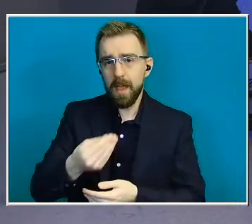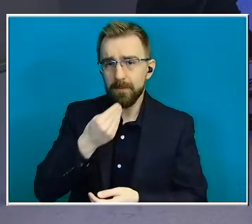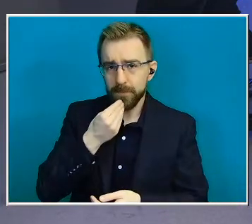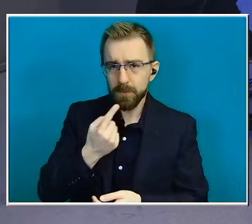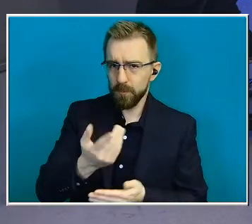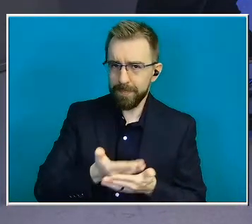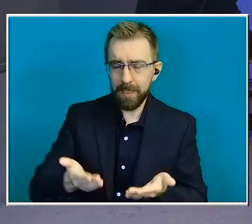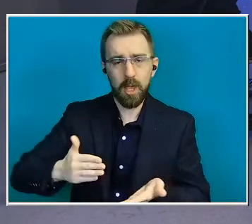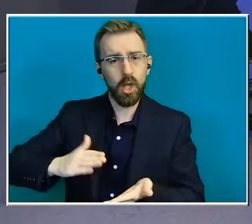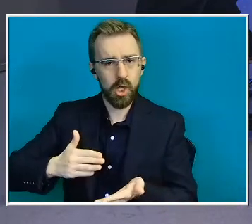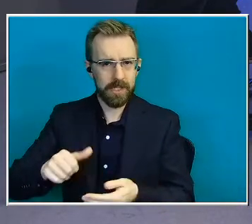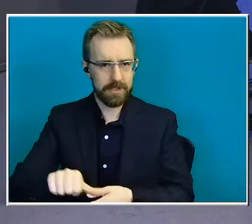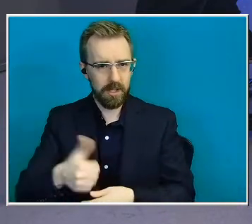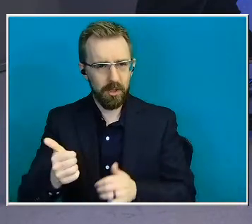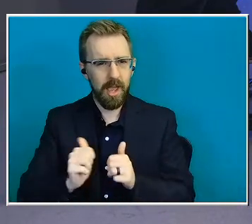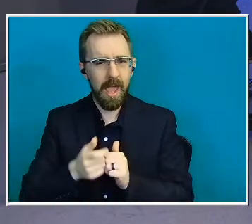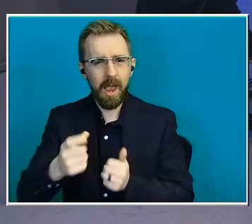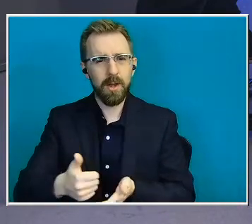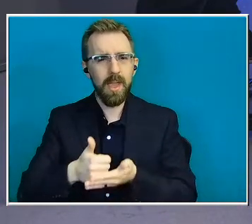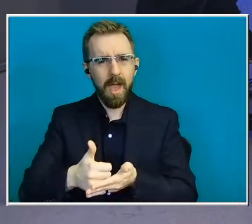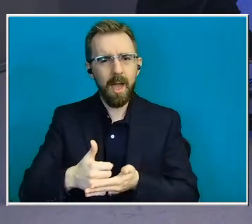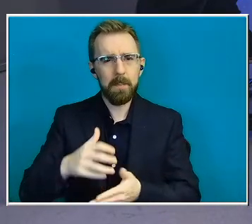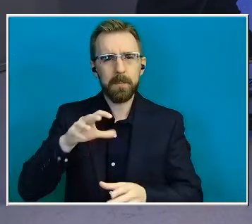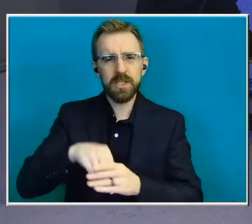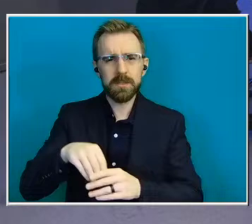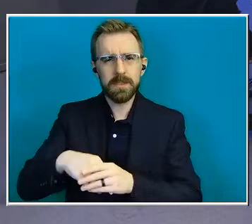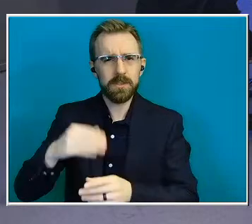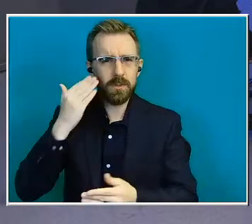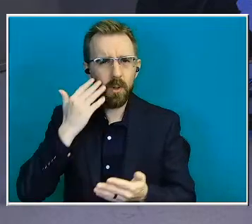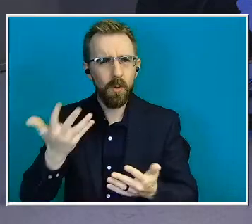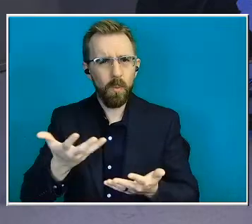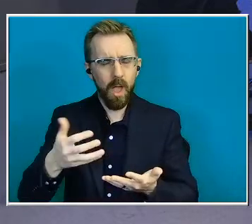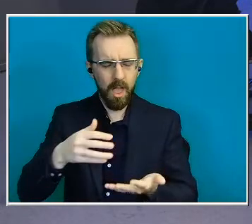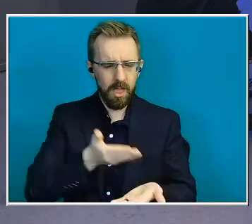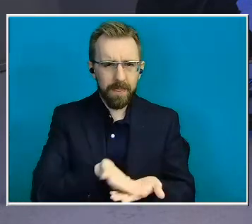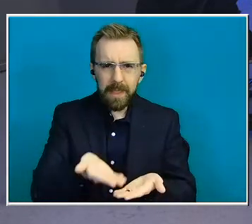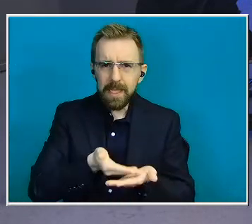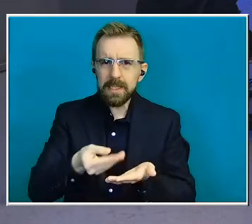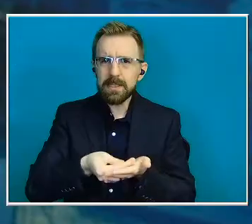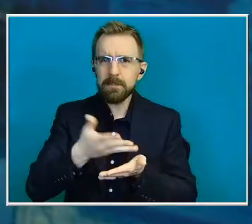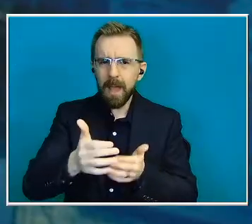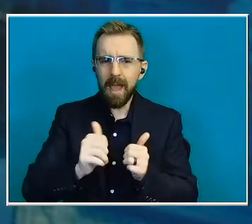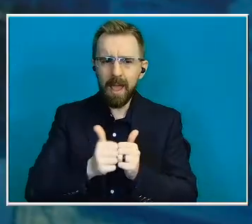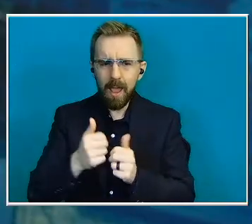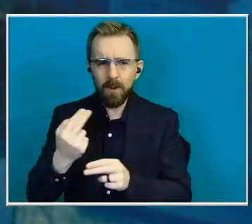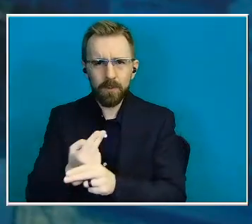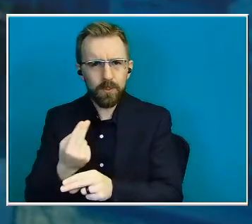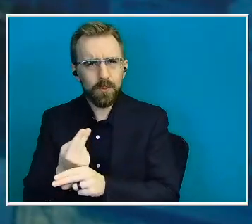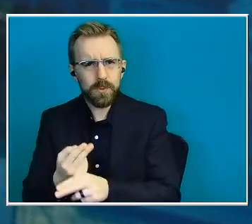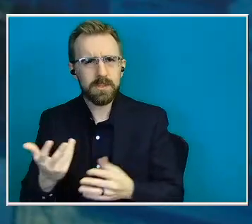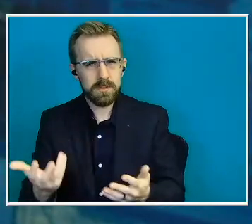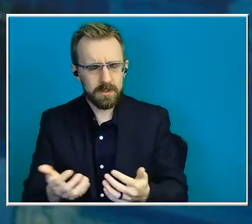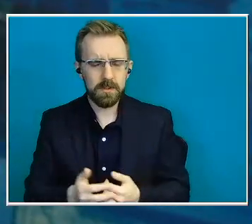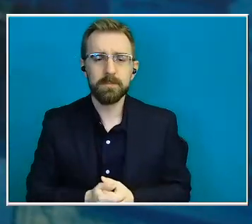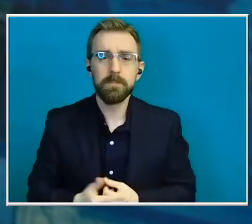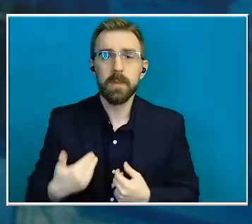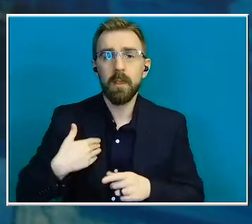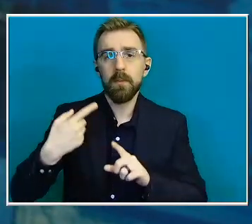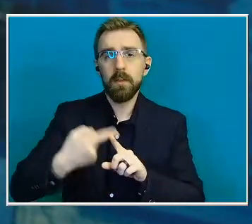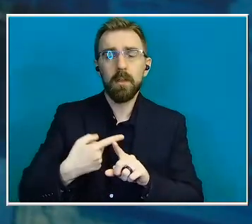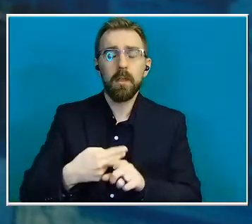How do you help participants know what ingredients to buy and how to use those? So we have monthly nutrition